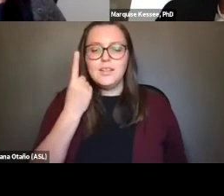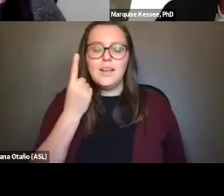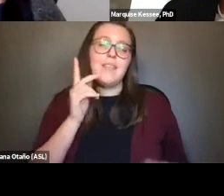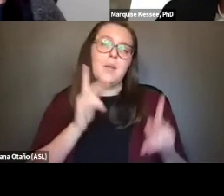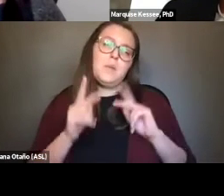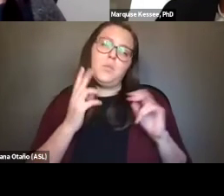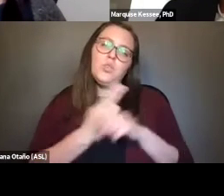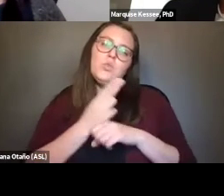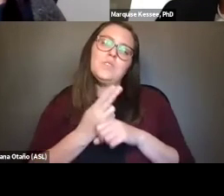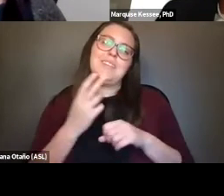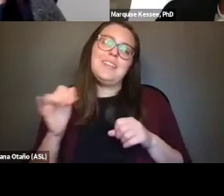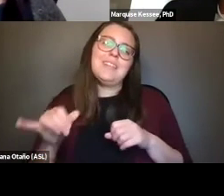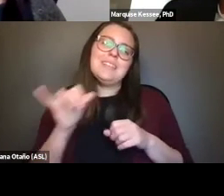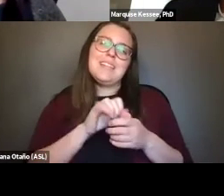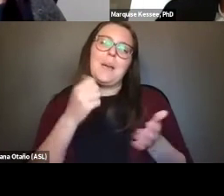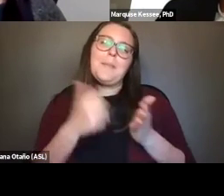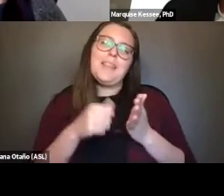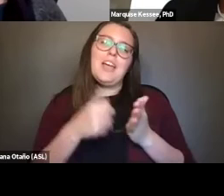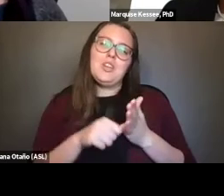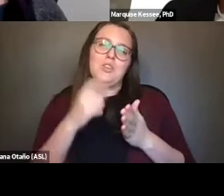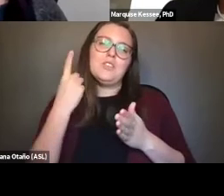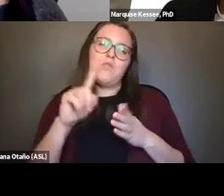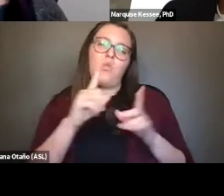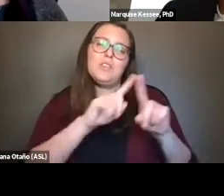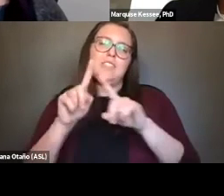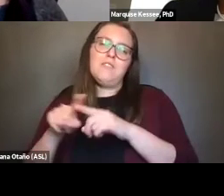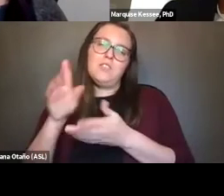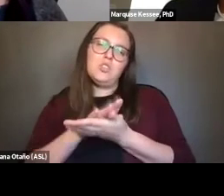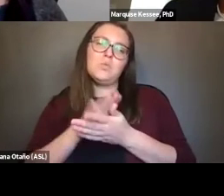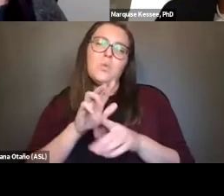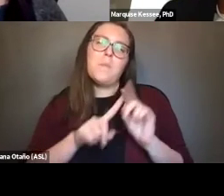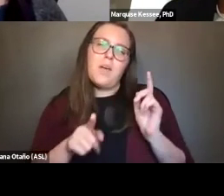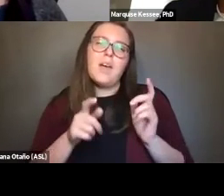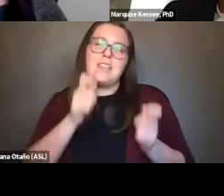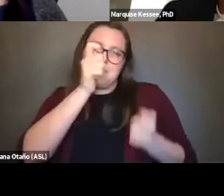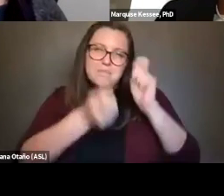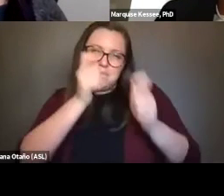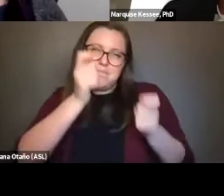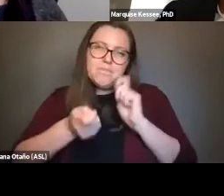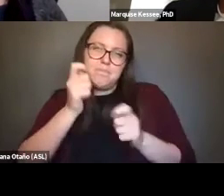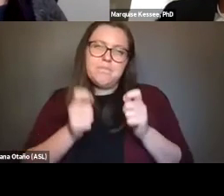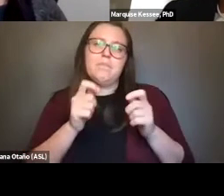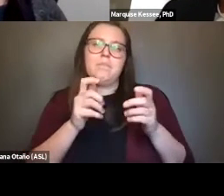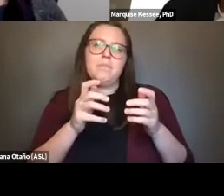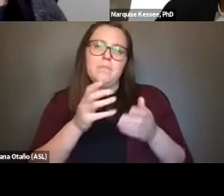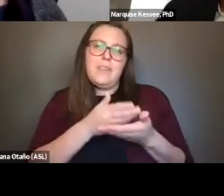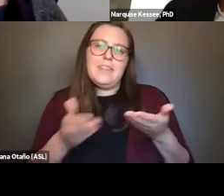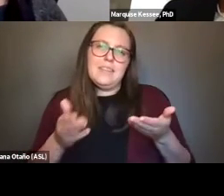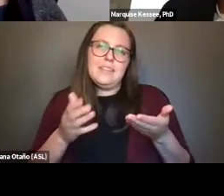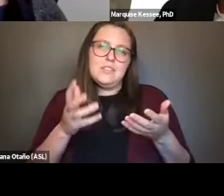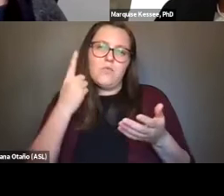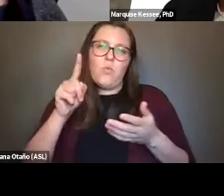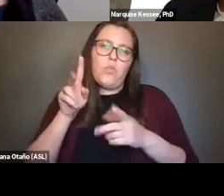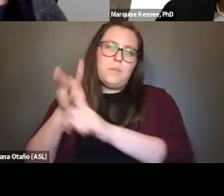same letters and essays and things of that nature for several different schools, but make sure you edit to make sure that it's going to the right school and the right place and the right